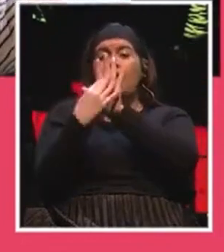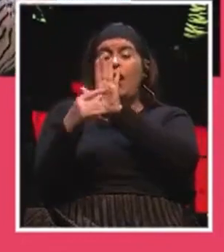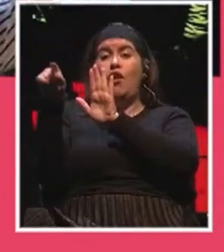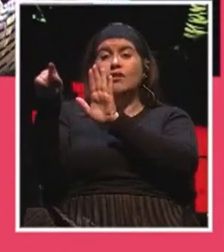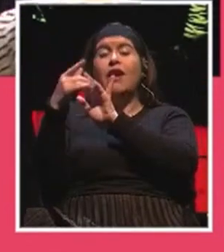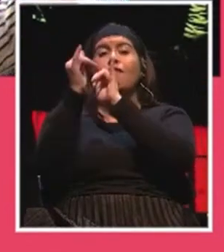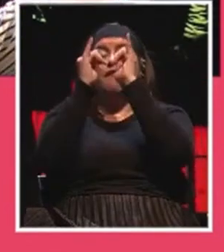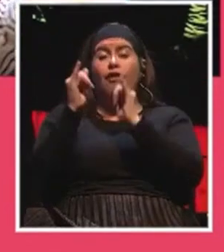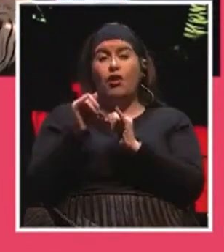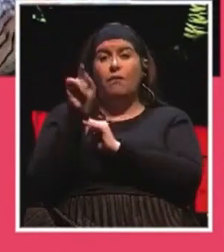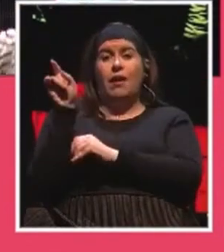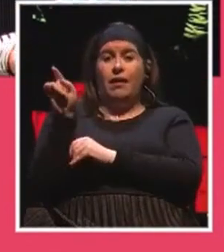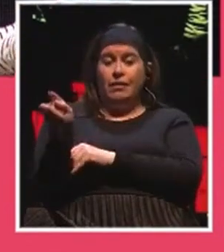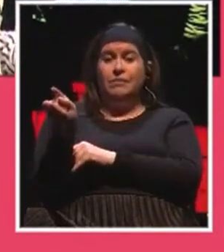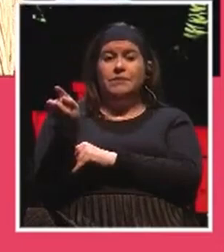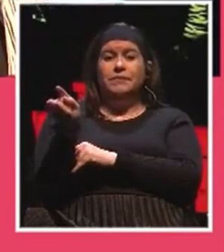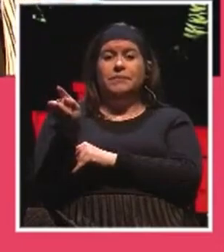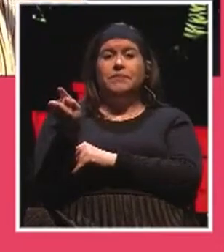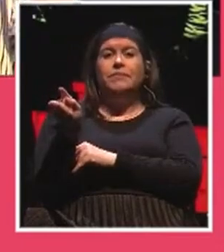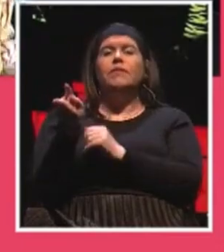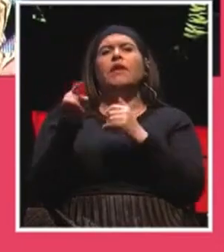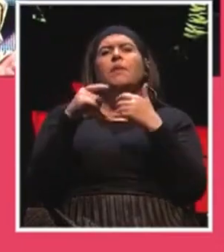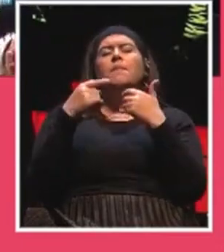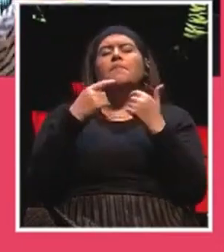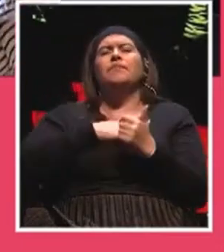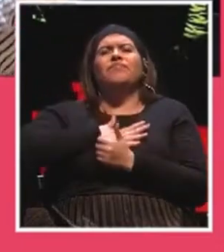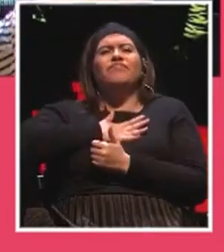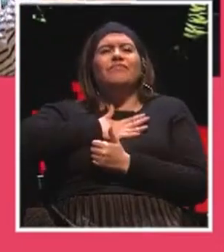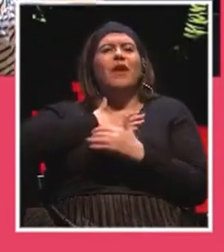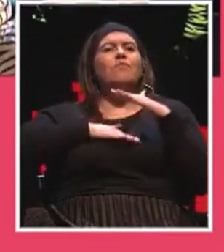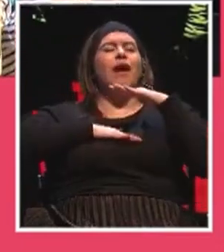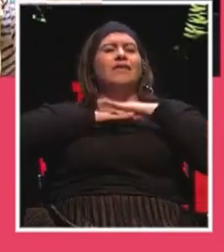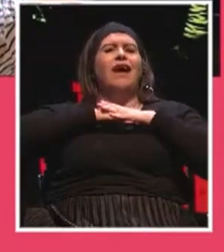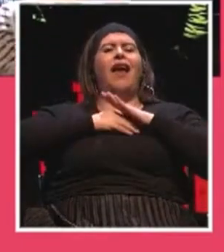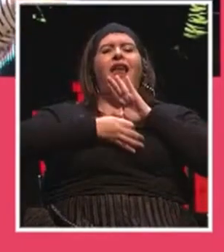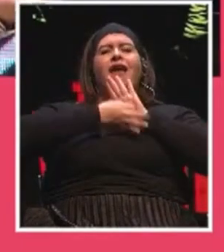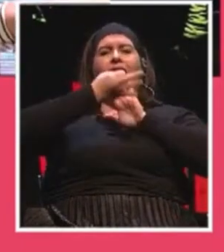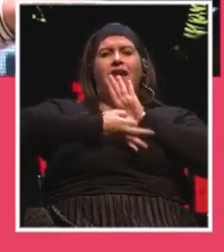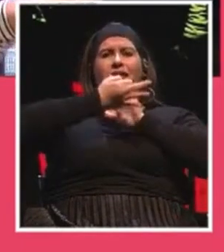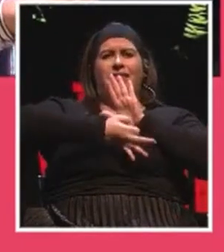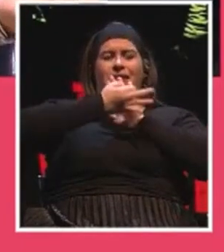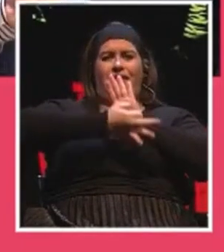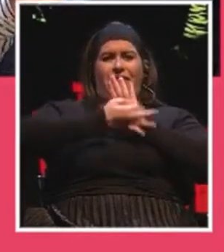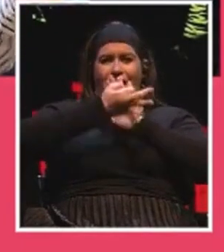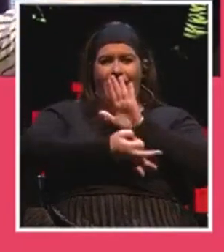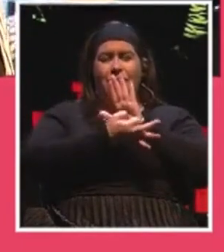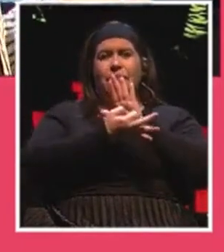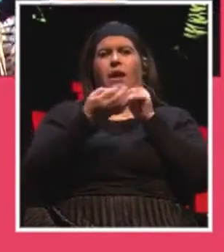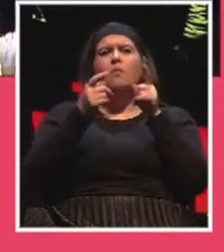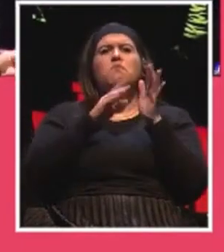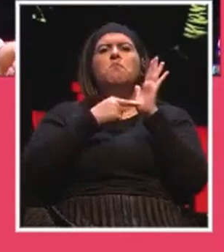becomes narratively more satisfying and superior to feature films made by the big studios. That's kind